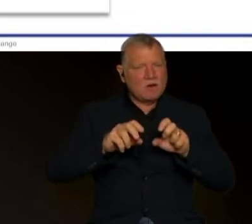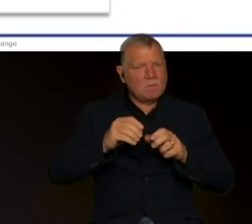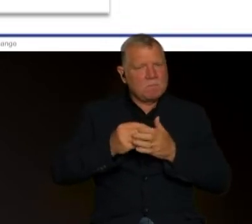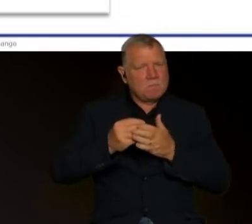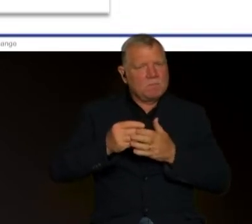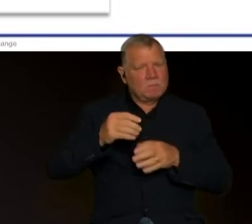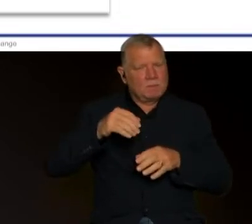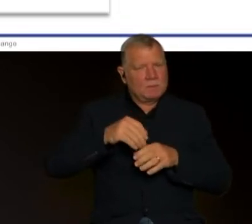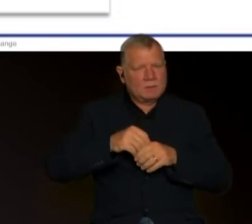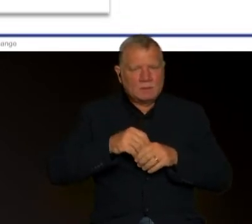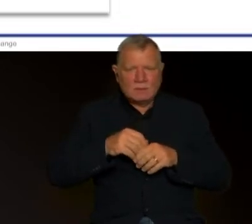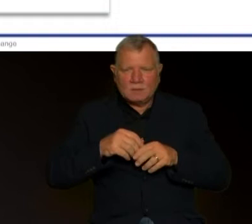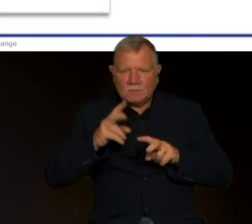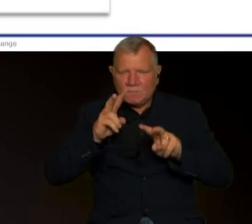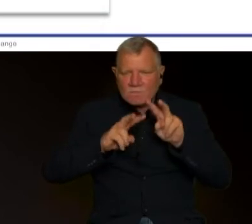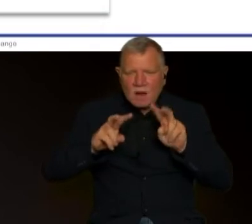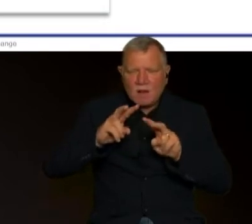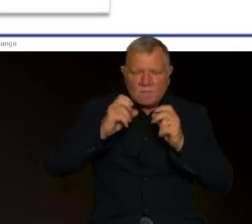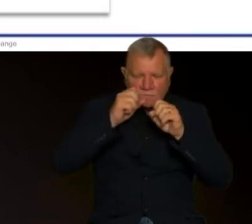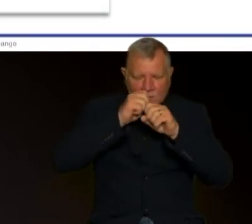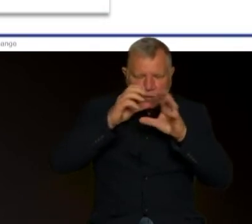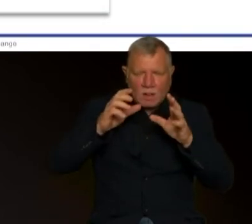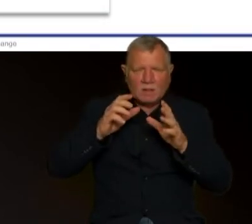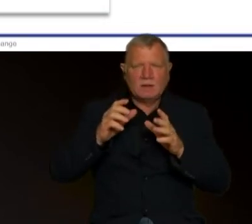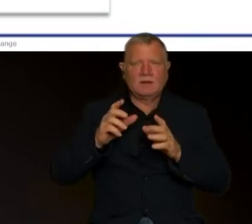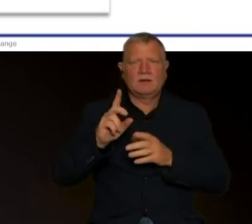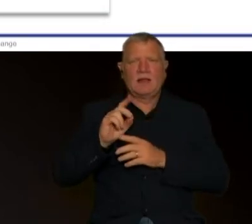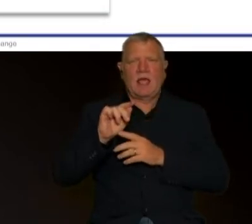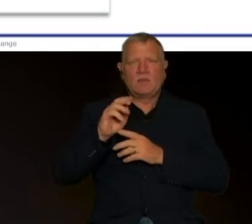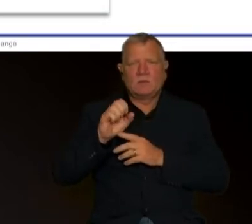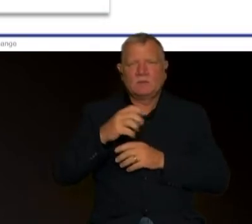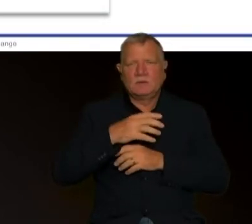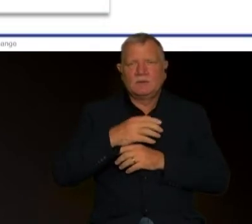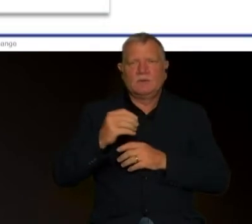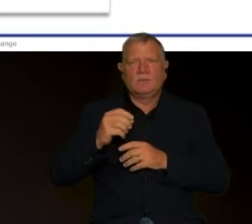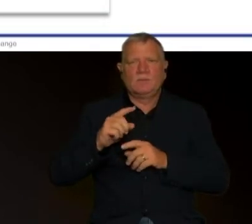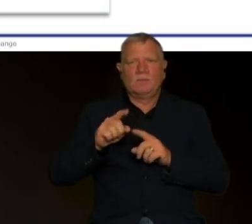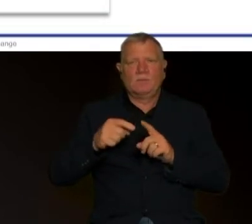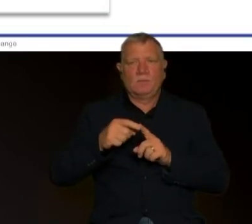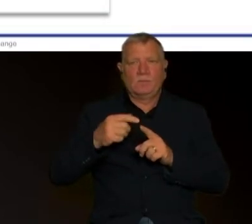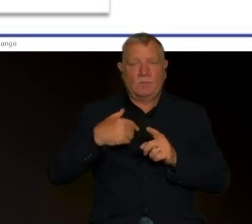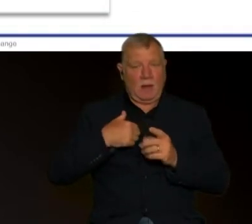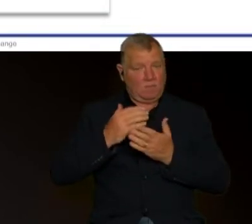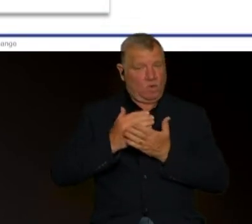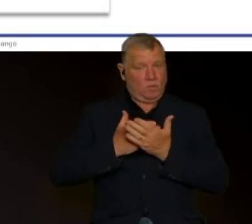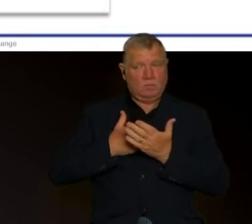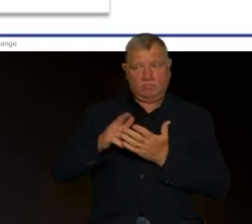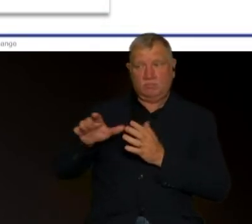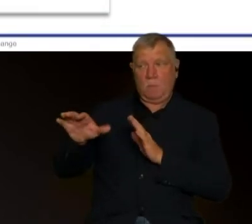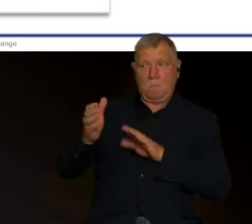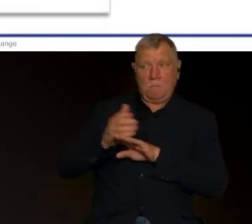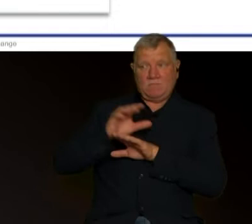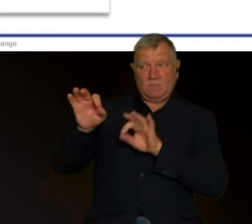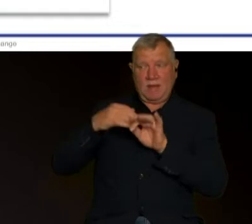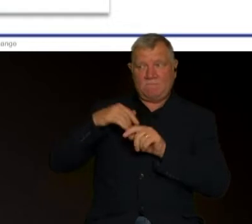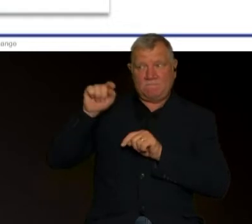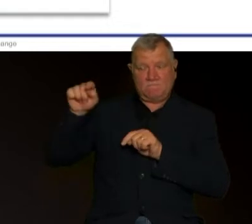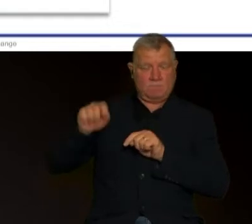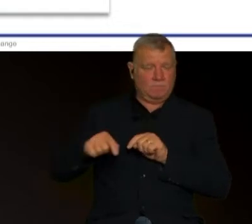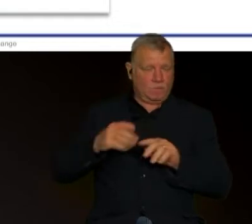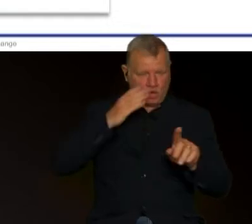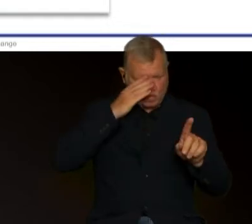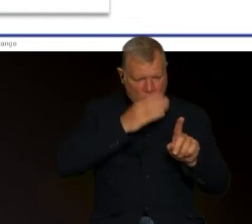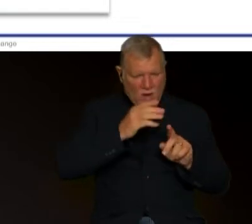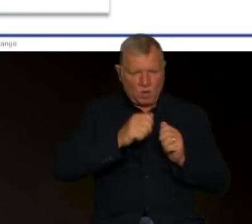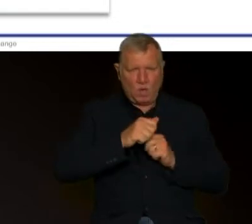area where we'll be investing a lot in data analysis and evaluation in accounting and finance. But we have the pre-selected